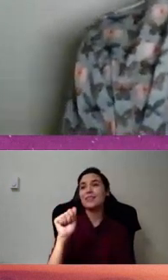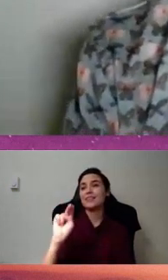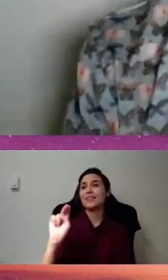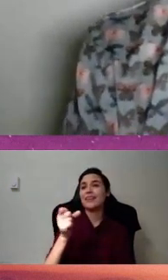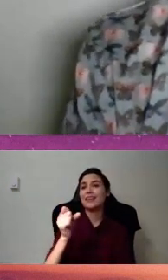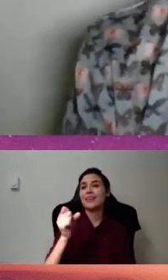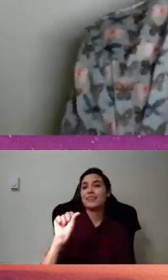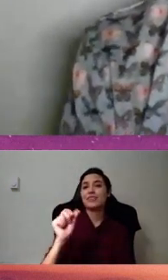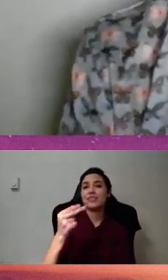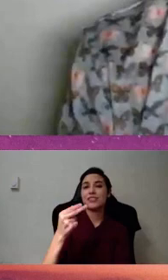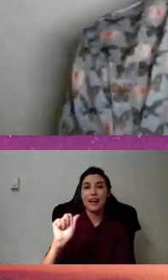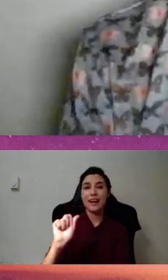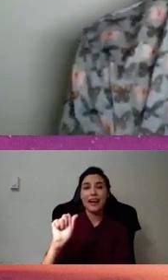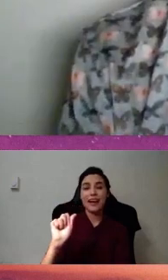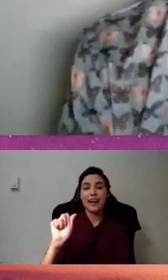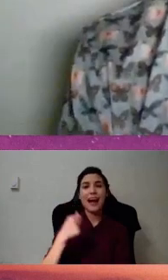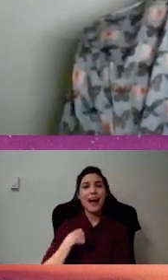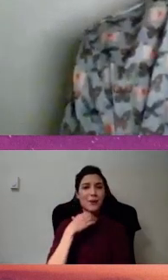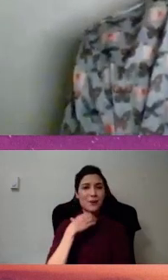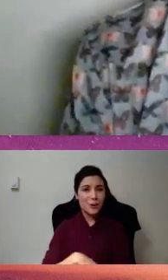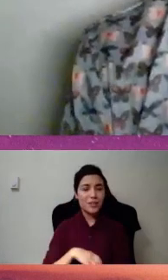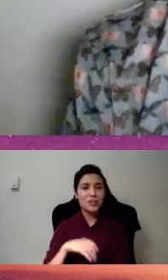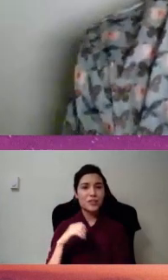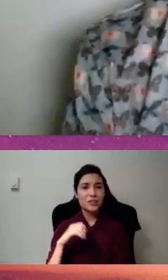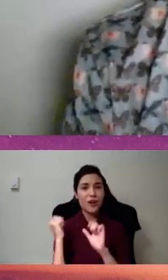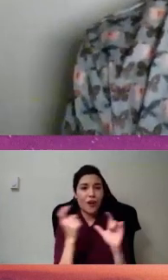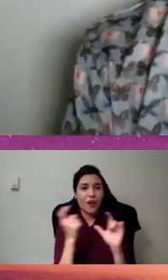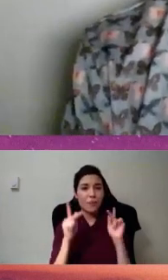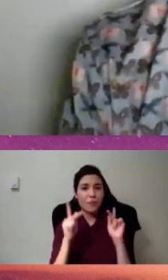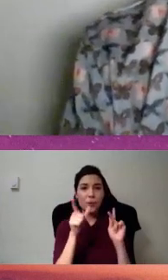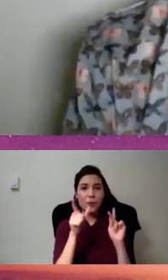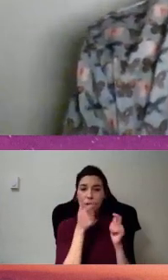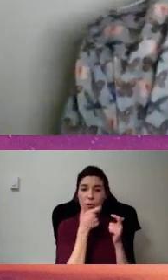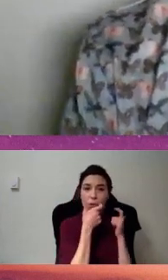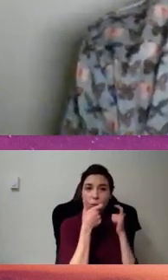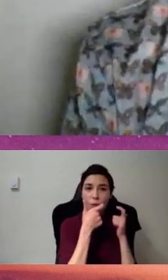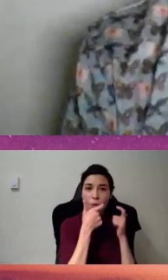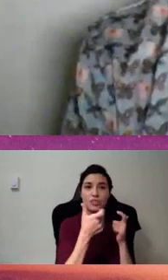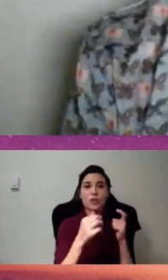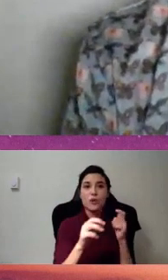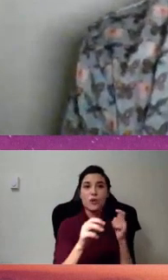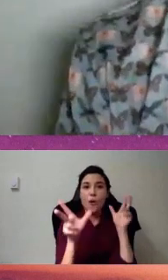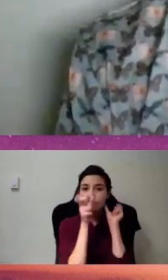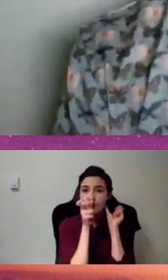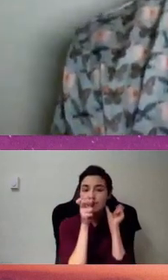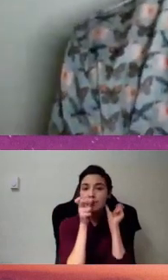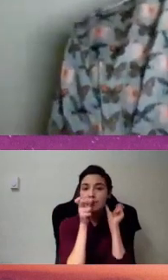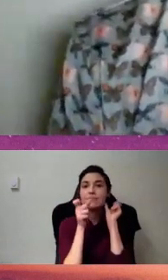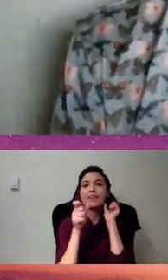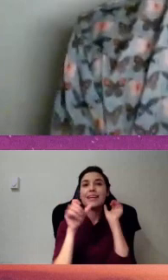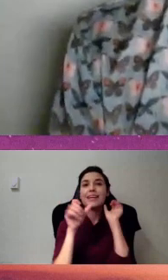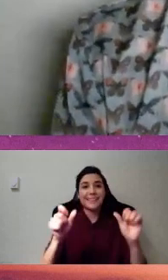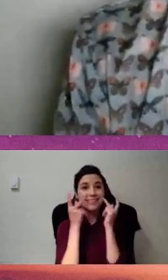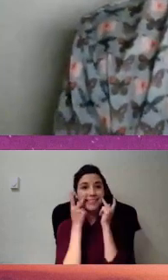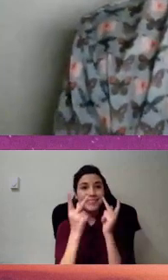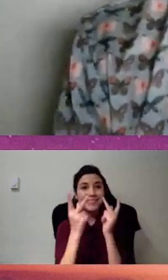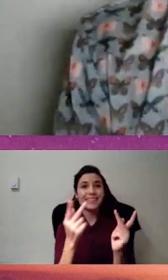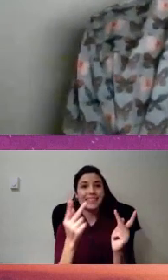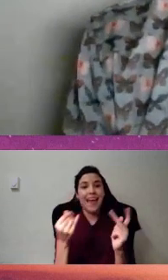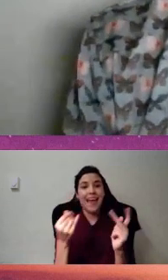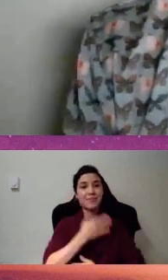in could see all the love and appreciation that's flowing in our panelist chat here to one another. There's just a